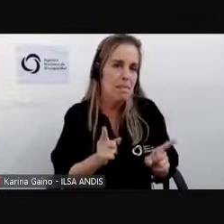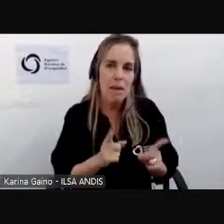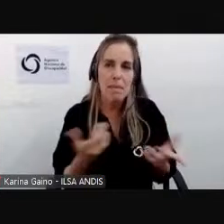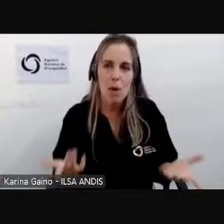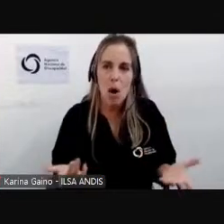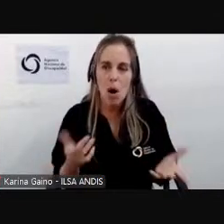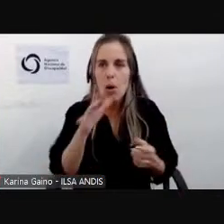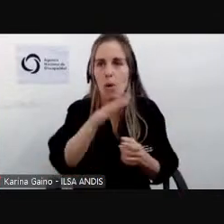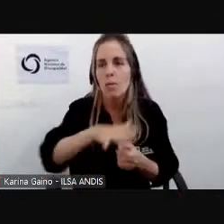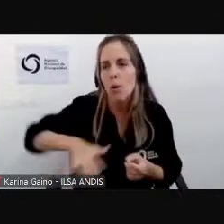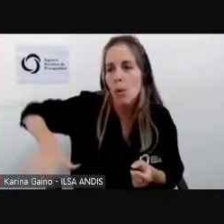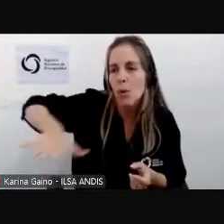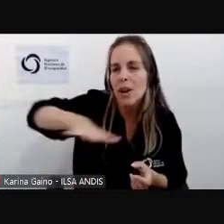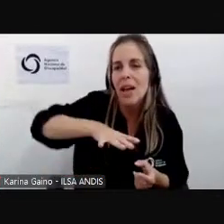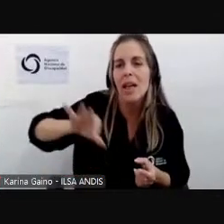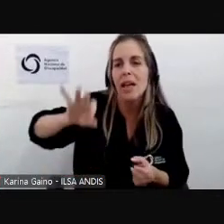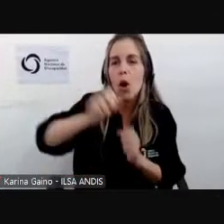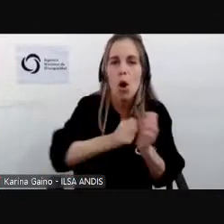or